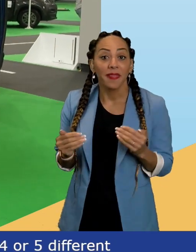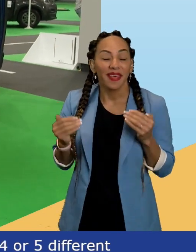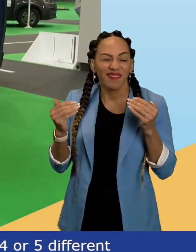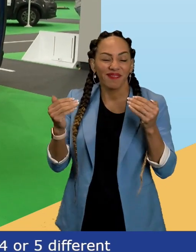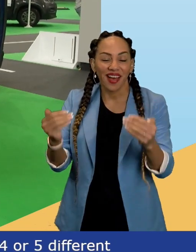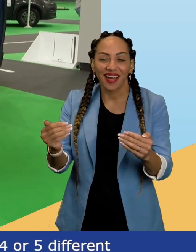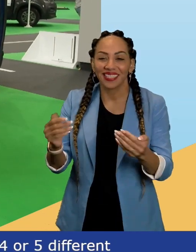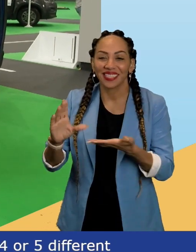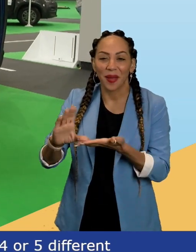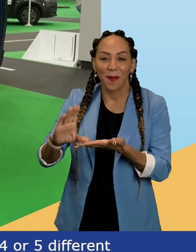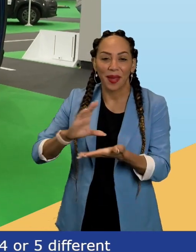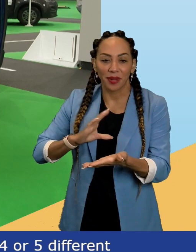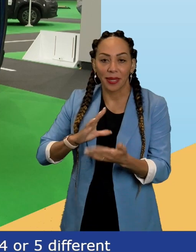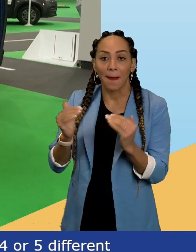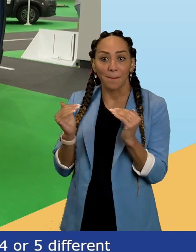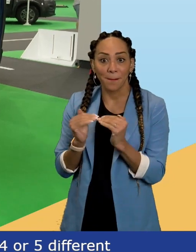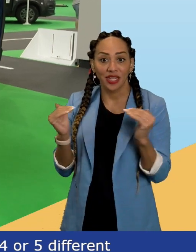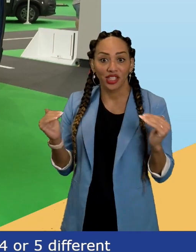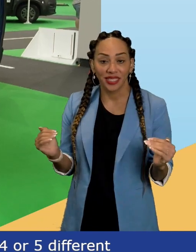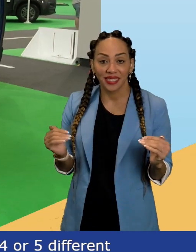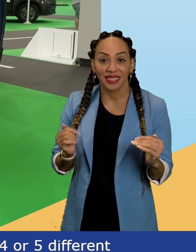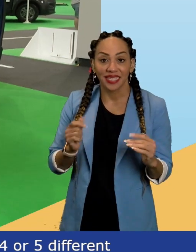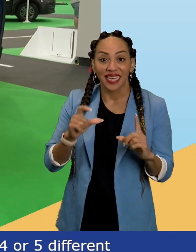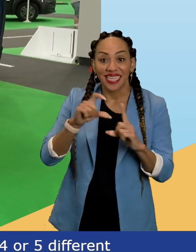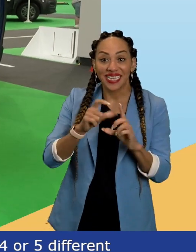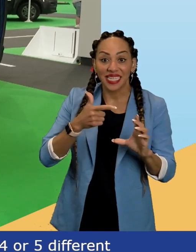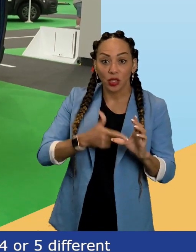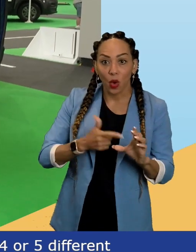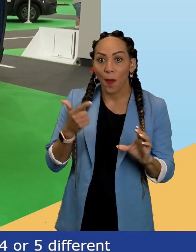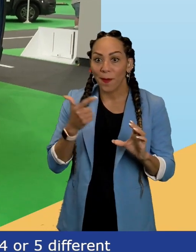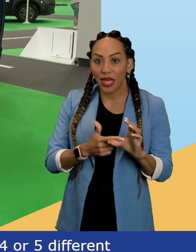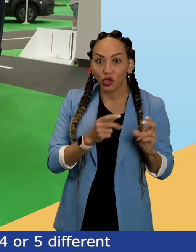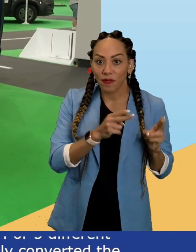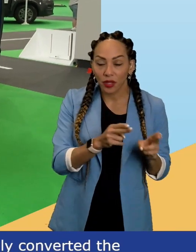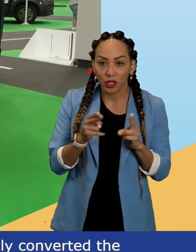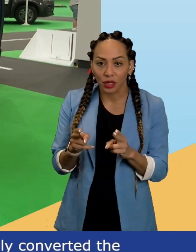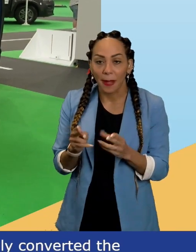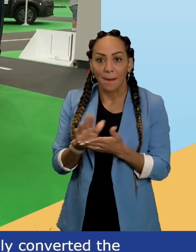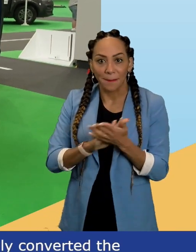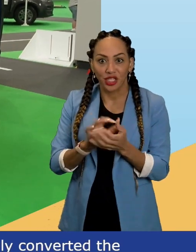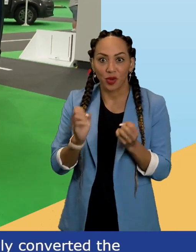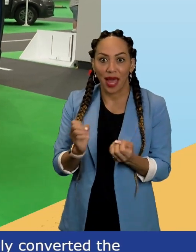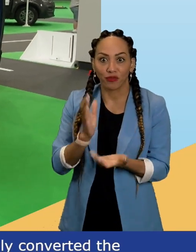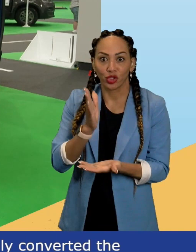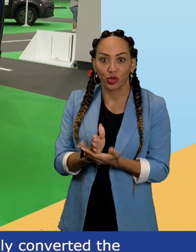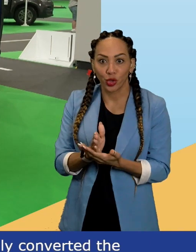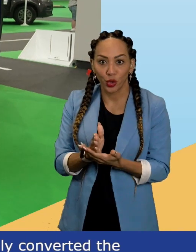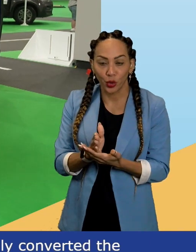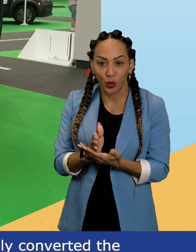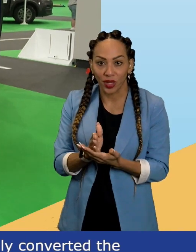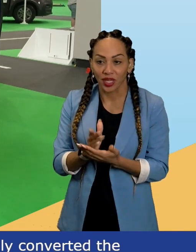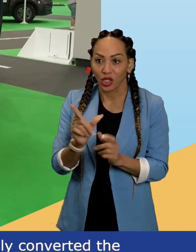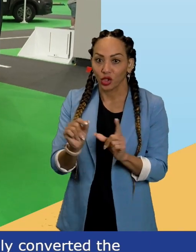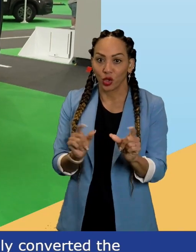matches the diesel or petrol version. Okay. So I think for the first time ever, you've got true choice between either internal combustion or an